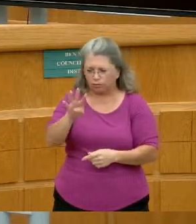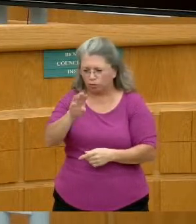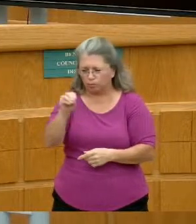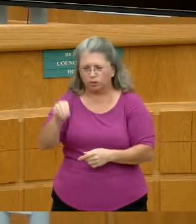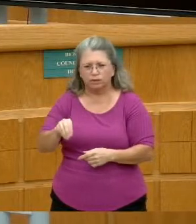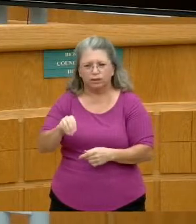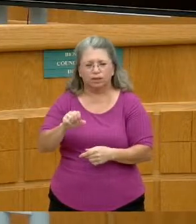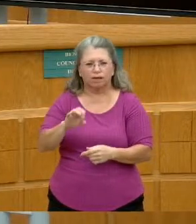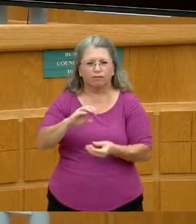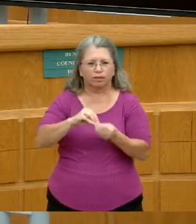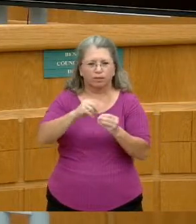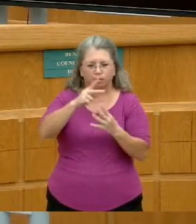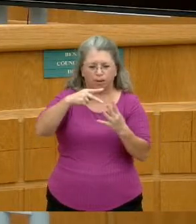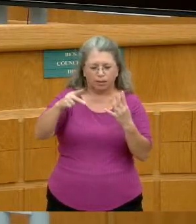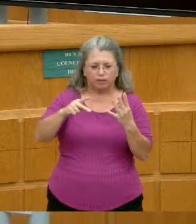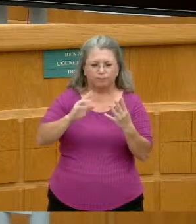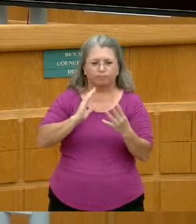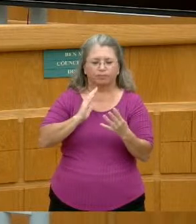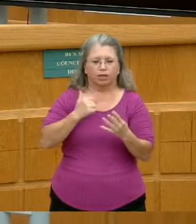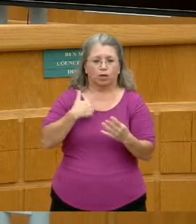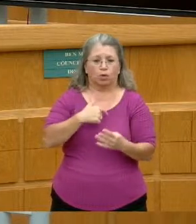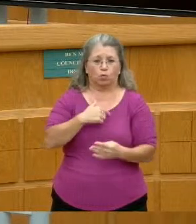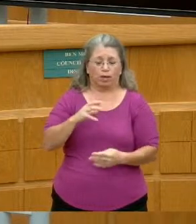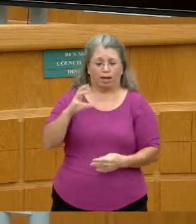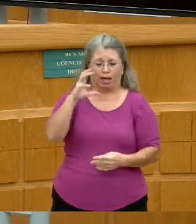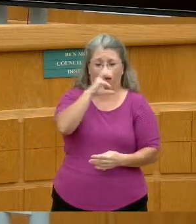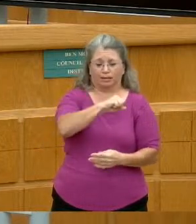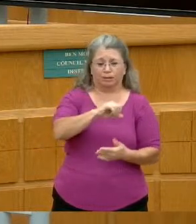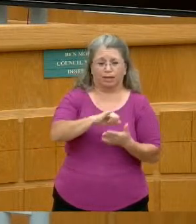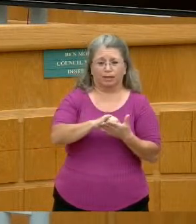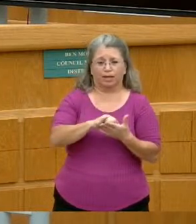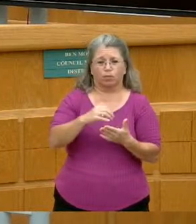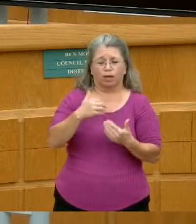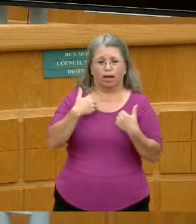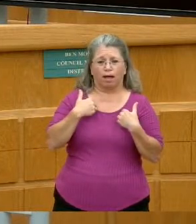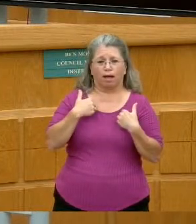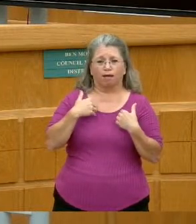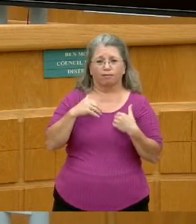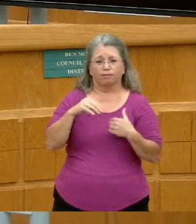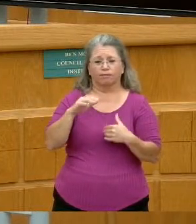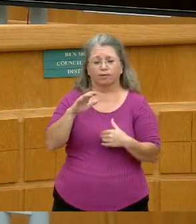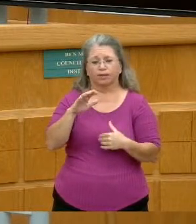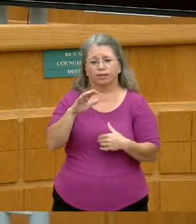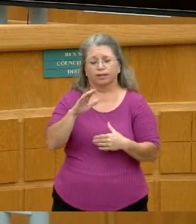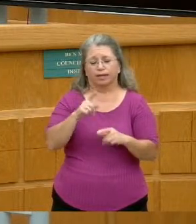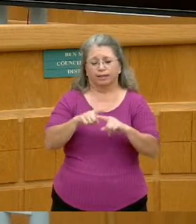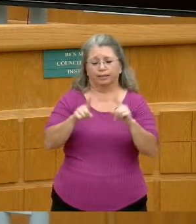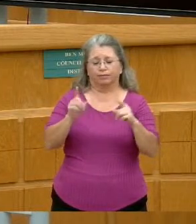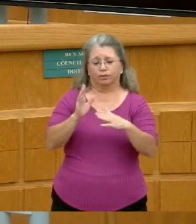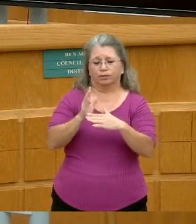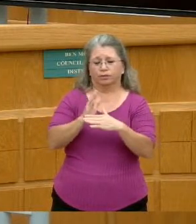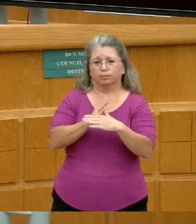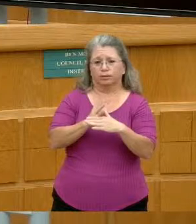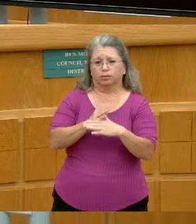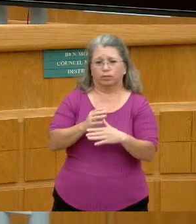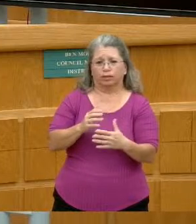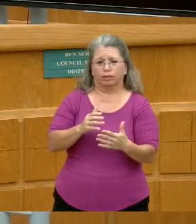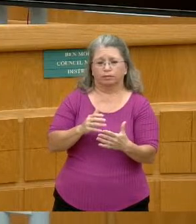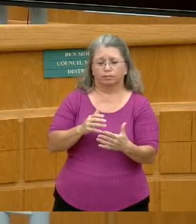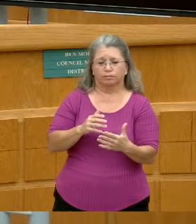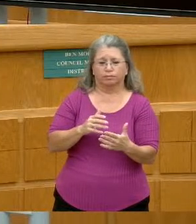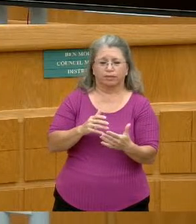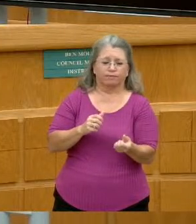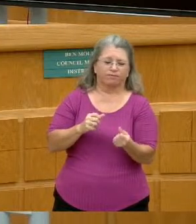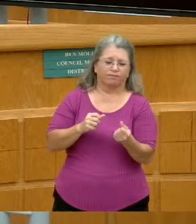personal, but our local calculations, we estimate that there's about a factor of 5 difference between the number of reported positives